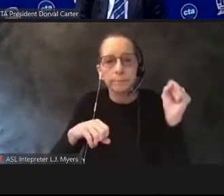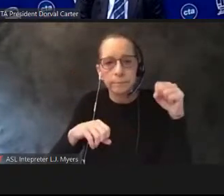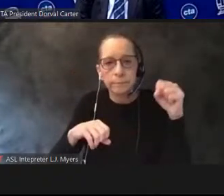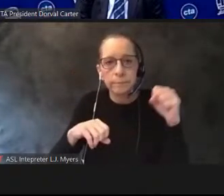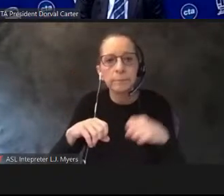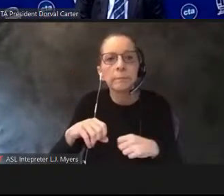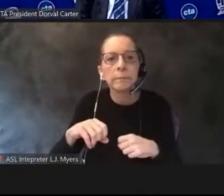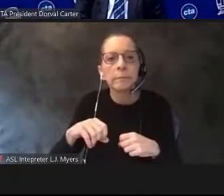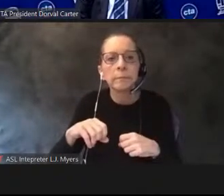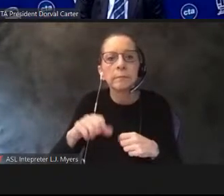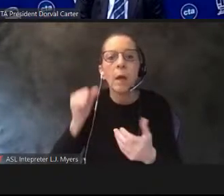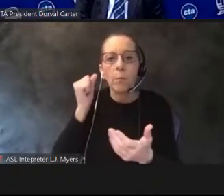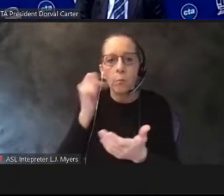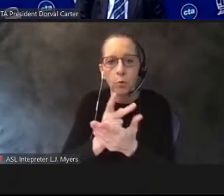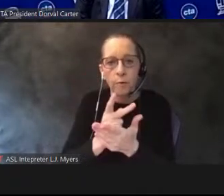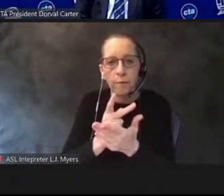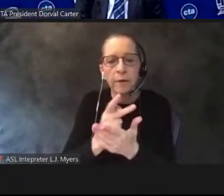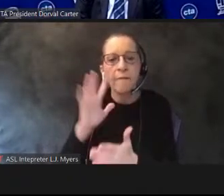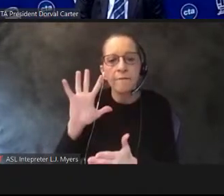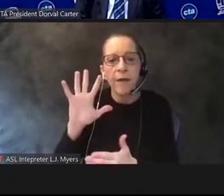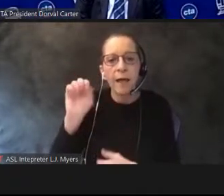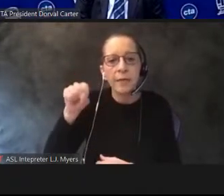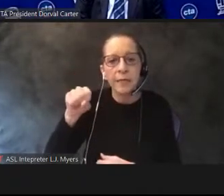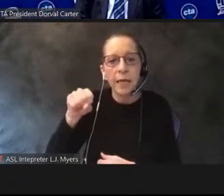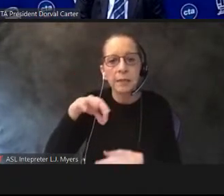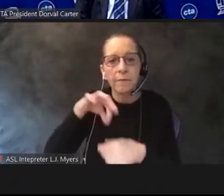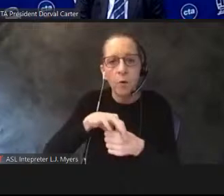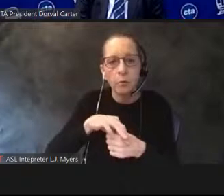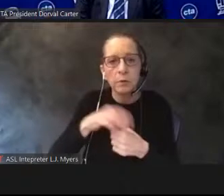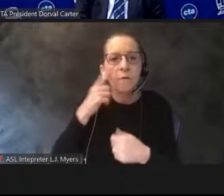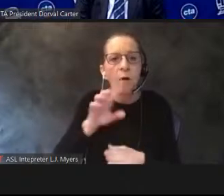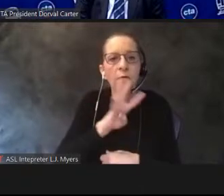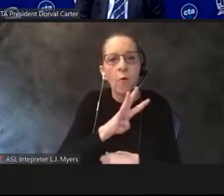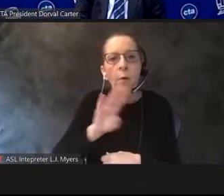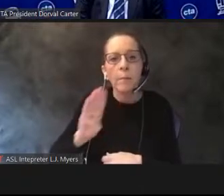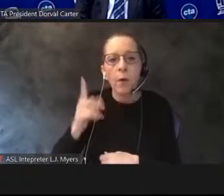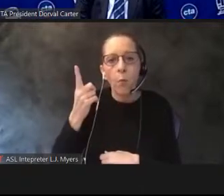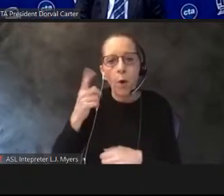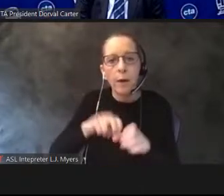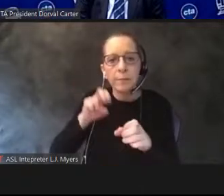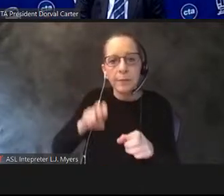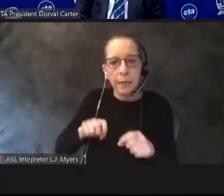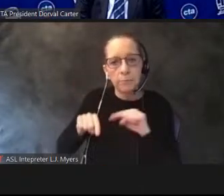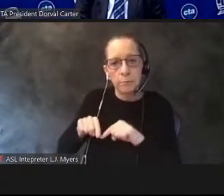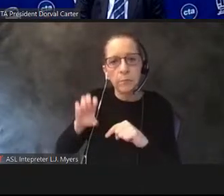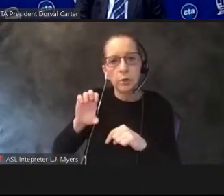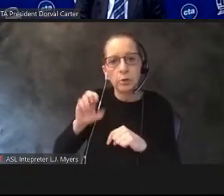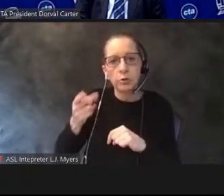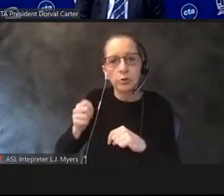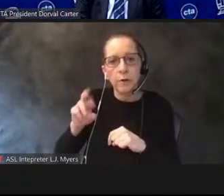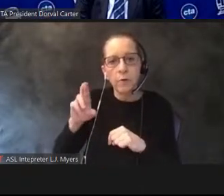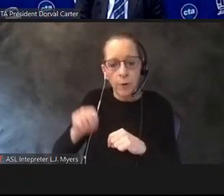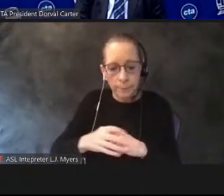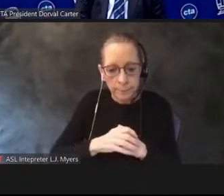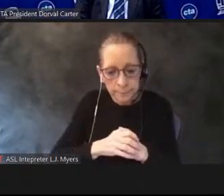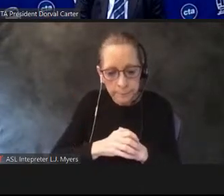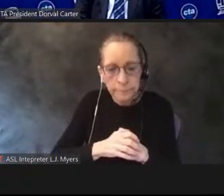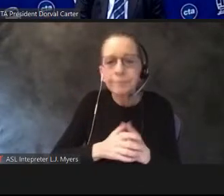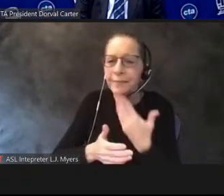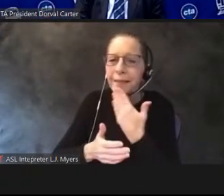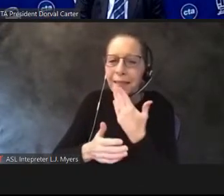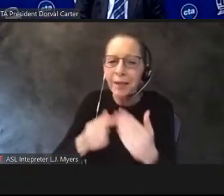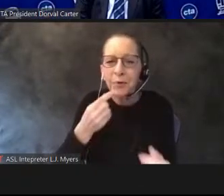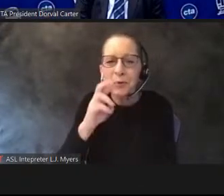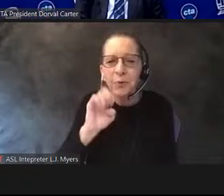approve 4B passes with 5 yes votes. And 1 abstention by Director Chevrolet. Thank you,